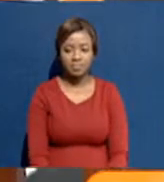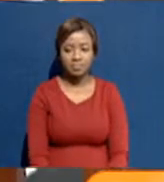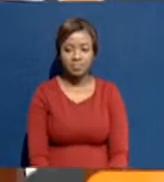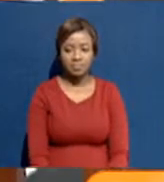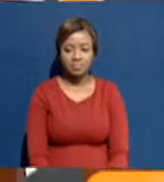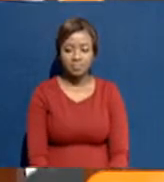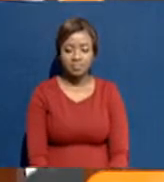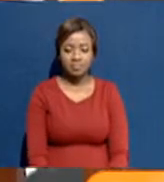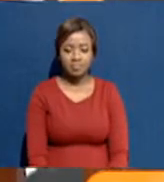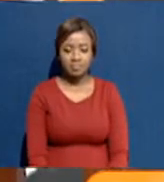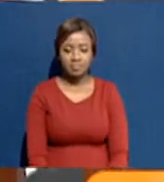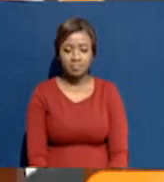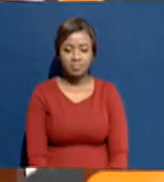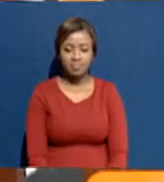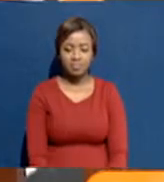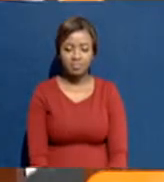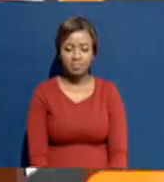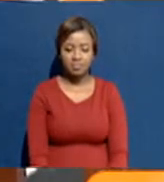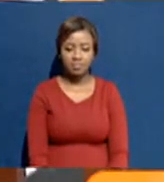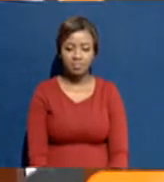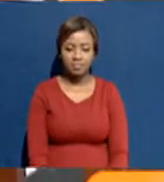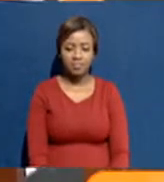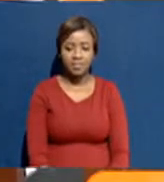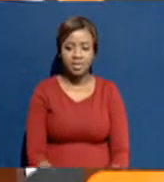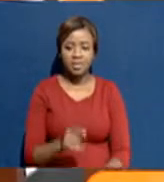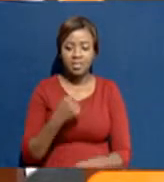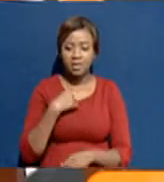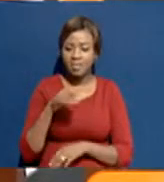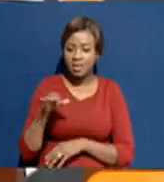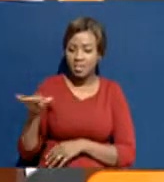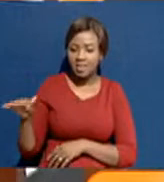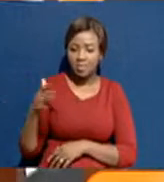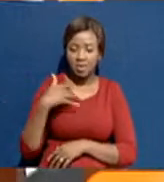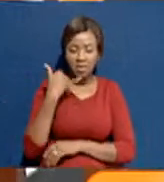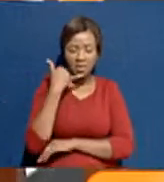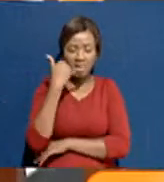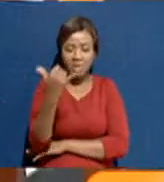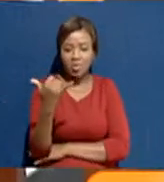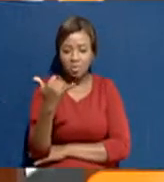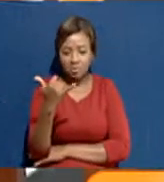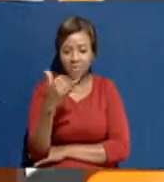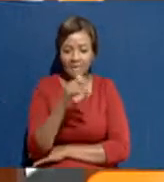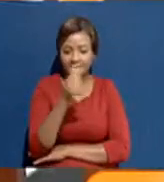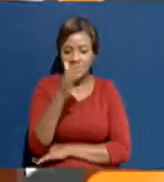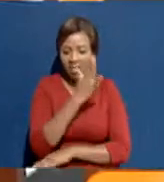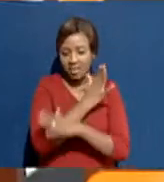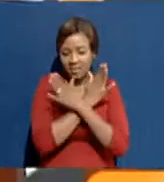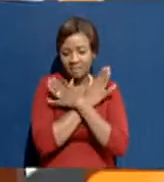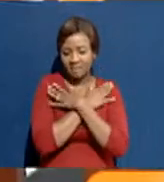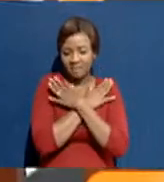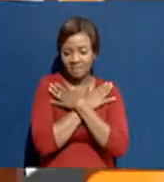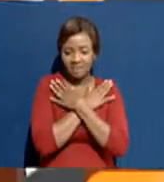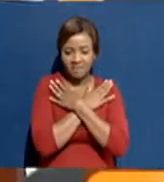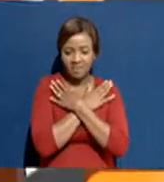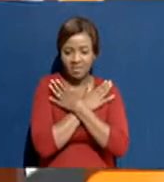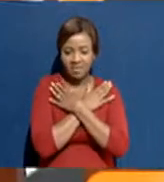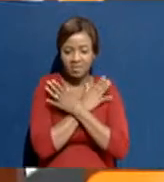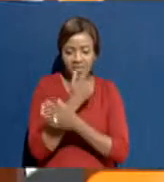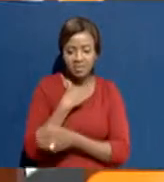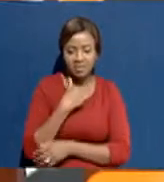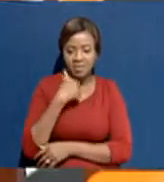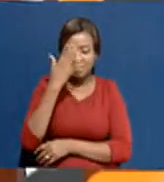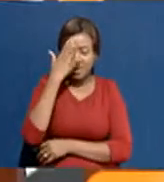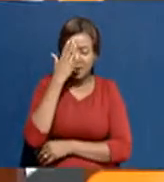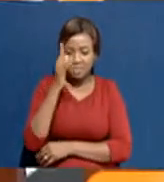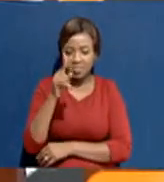I called the following in the morning now. I called a very close friend of mine who I know from UK,